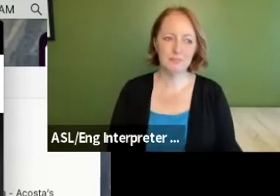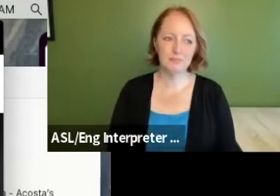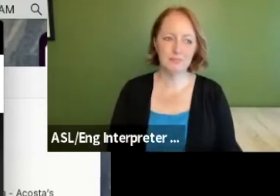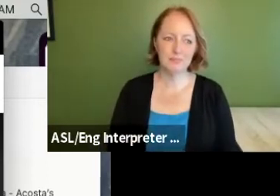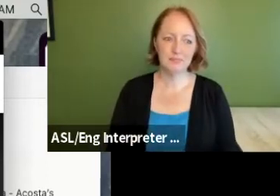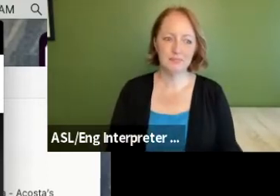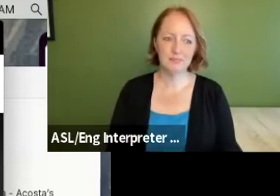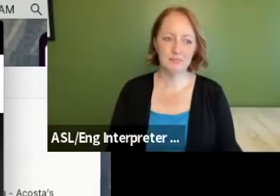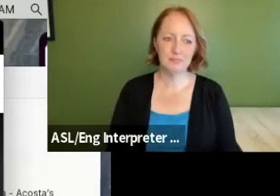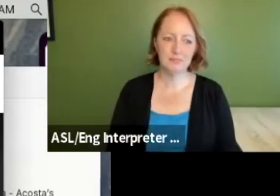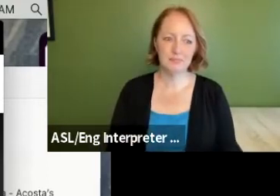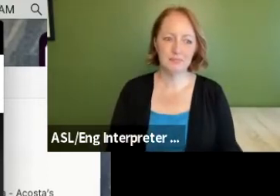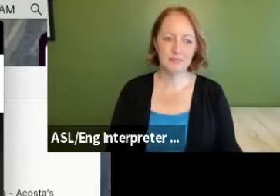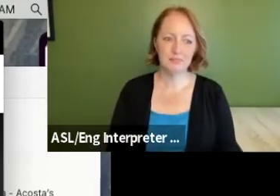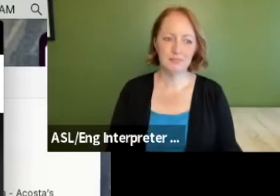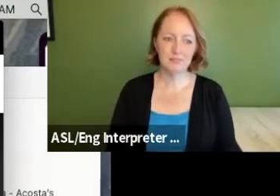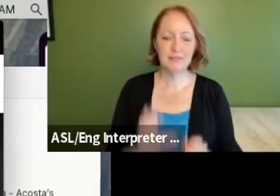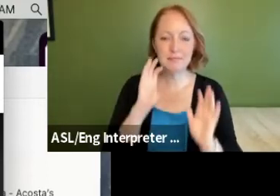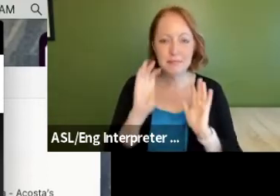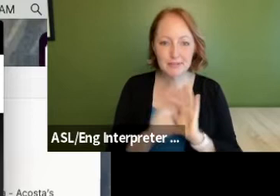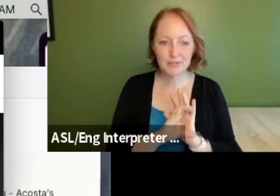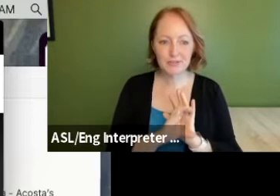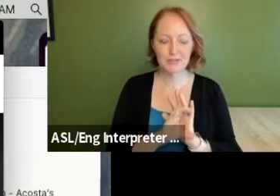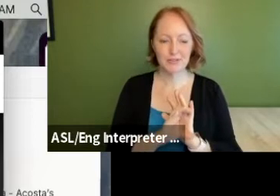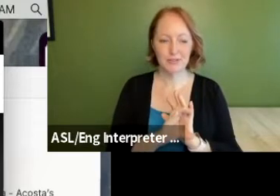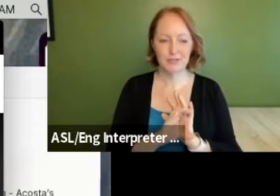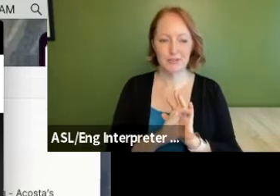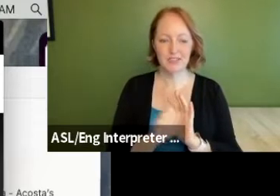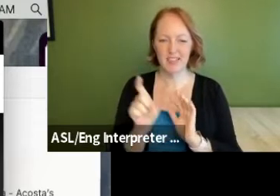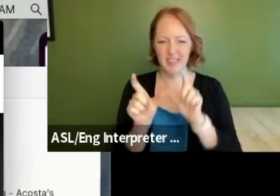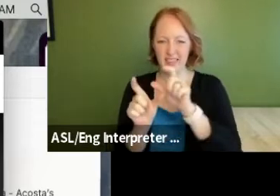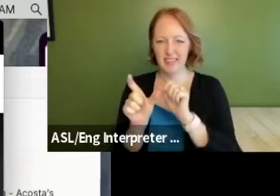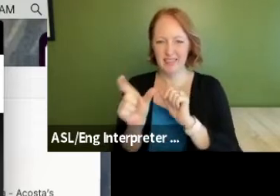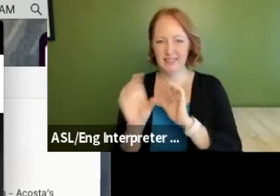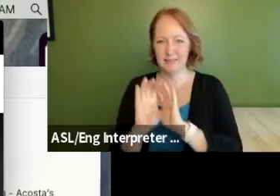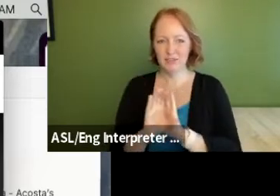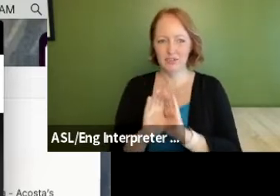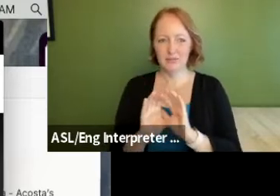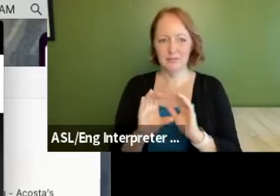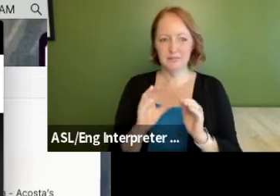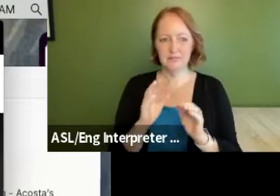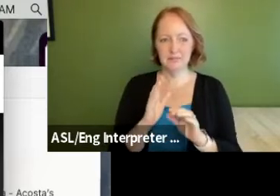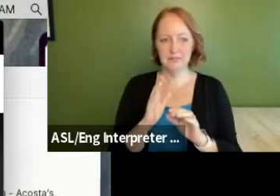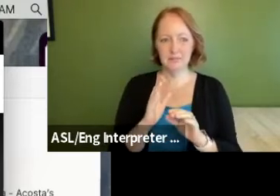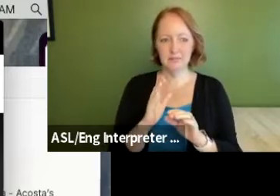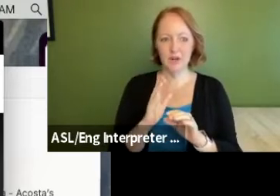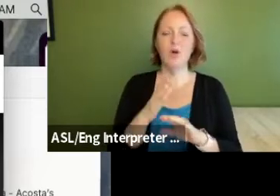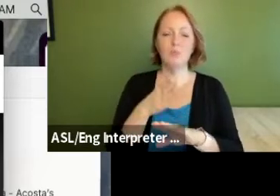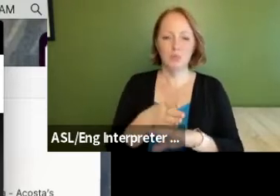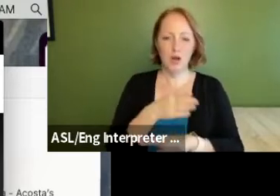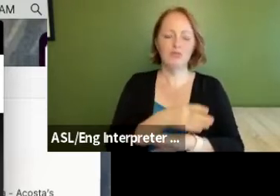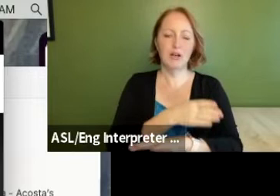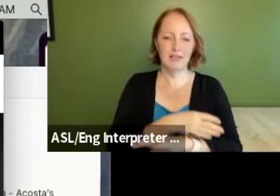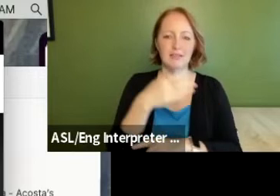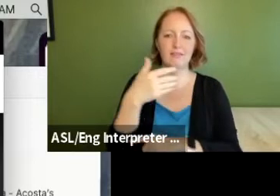So here is some pictures. So on this side here, you see the progress flag. And then I